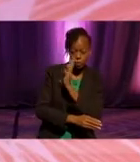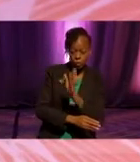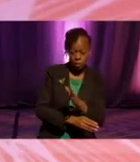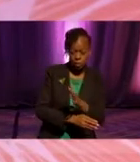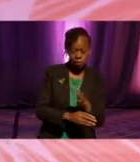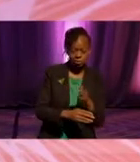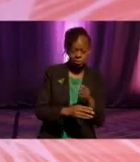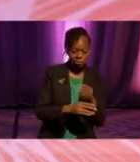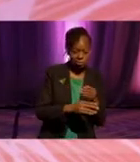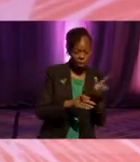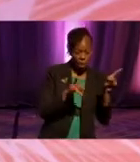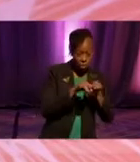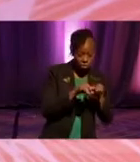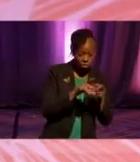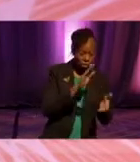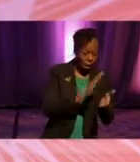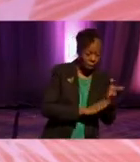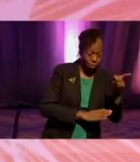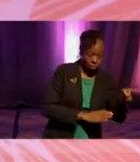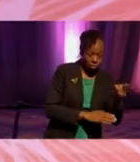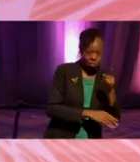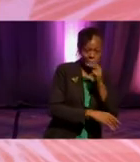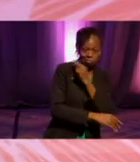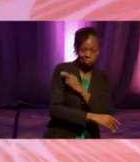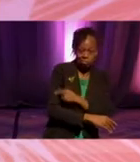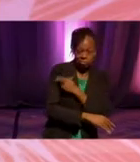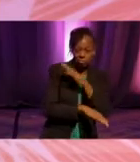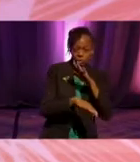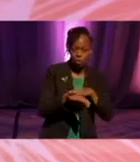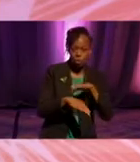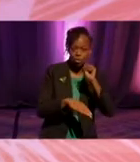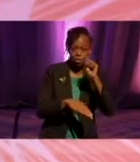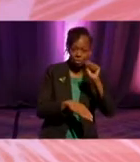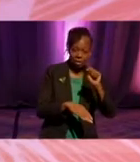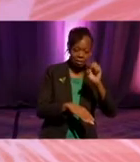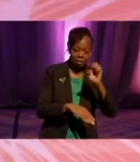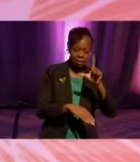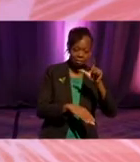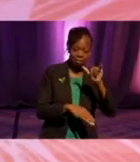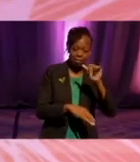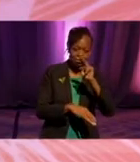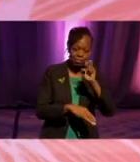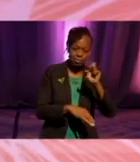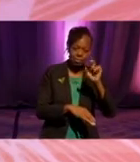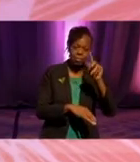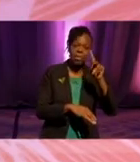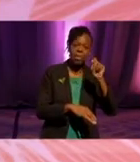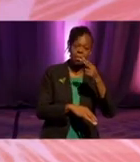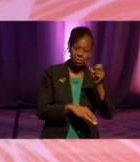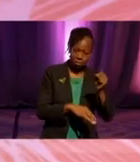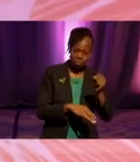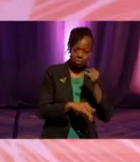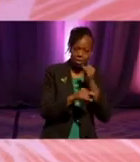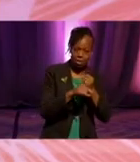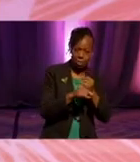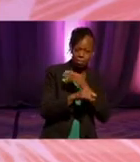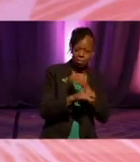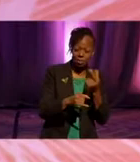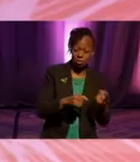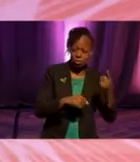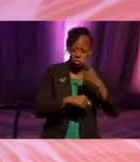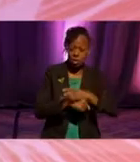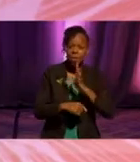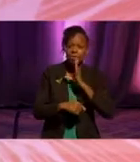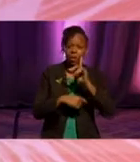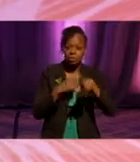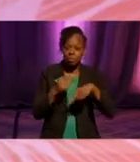Elizabeth's campus. And today we've been talking about Children's National, who's been affiliated with United Medical